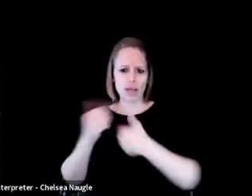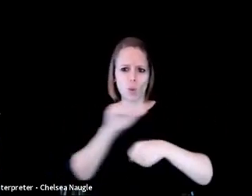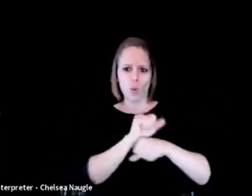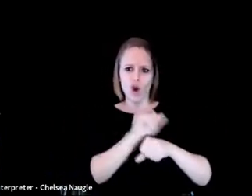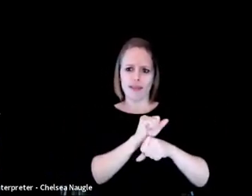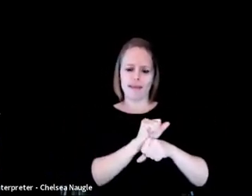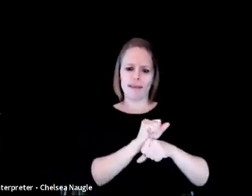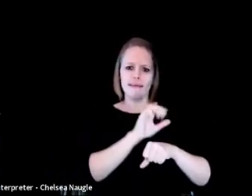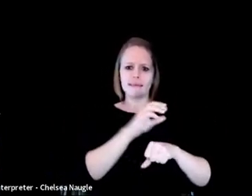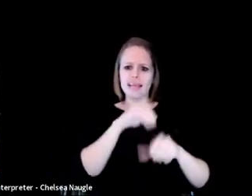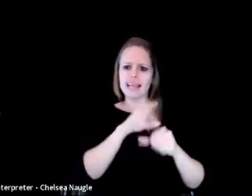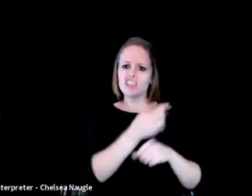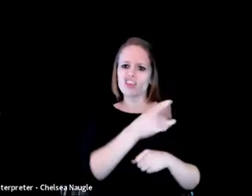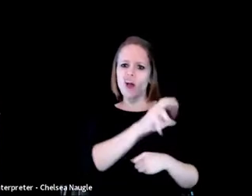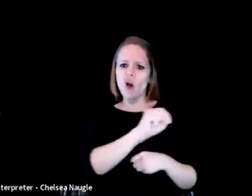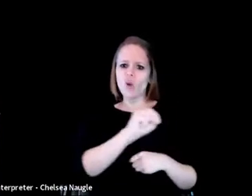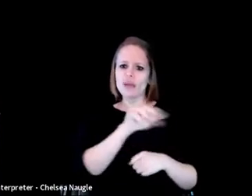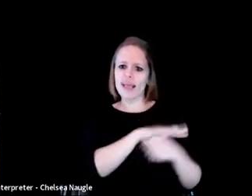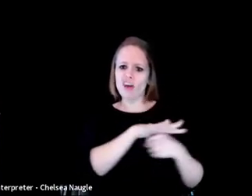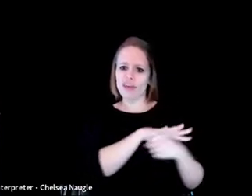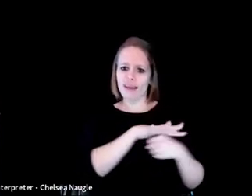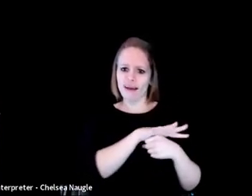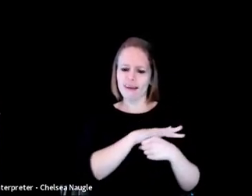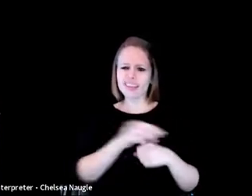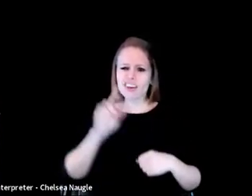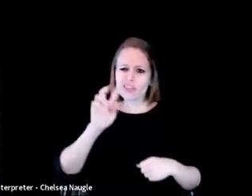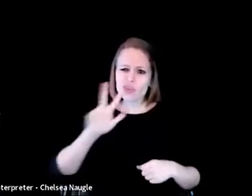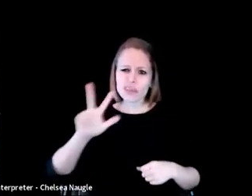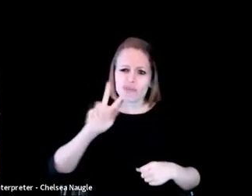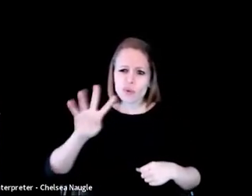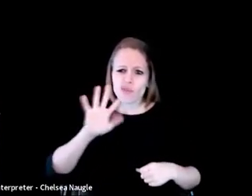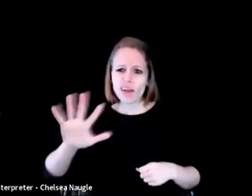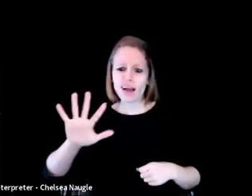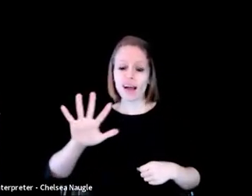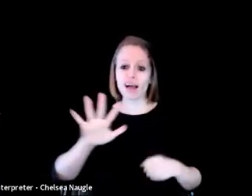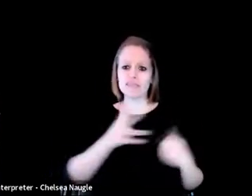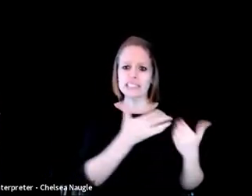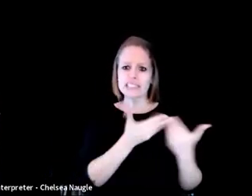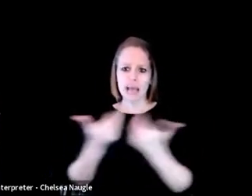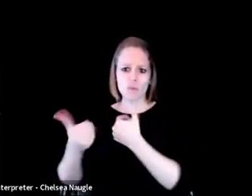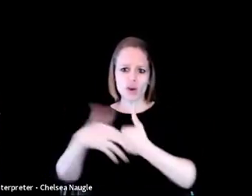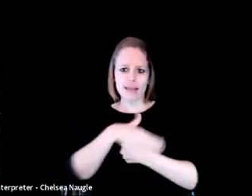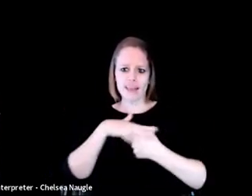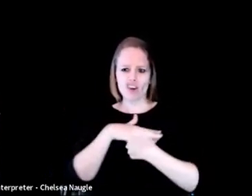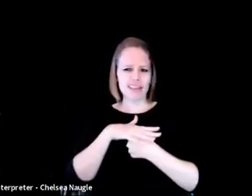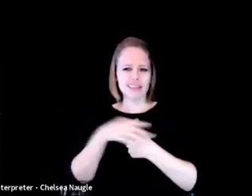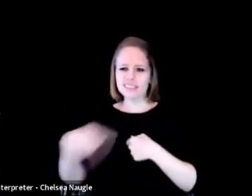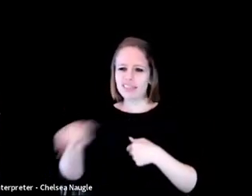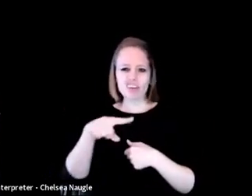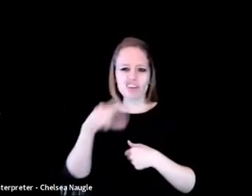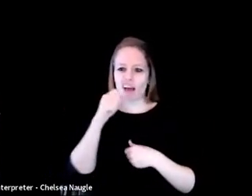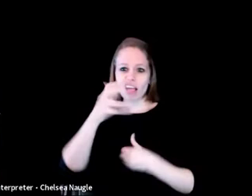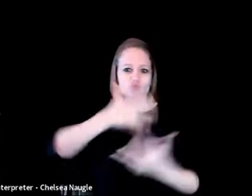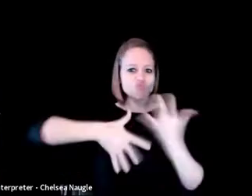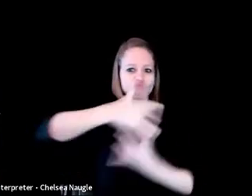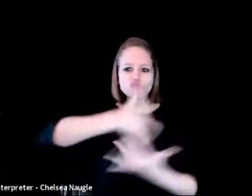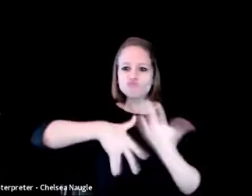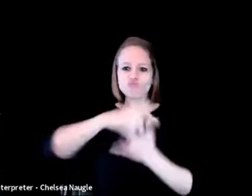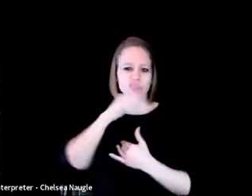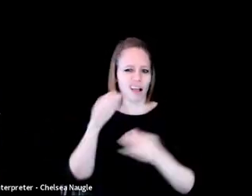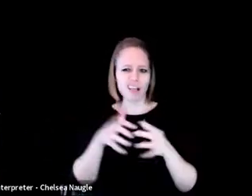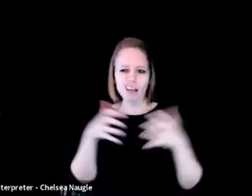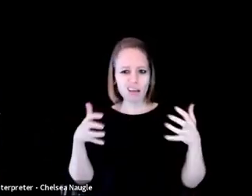little, like, kind of separate individual stations, and not a lot of social connection. And